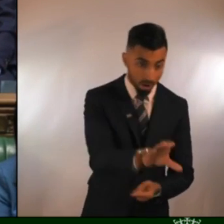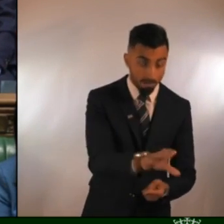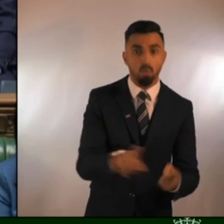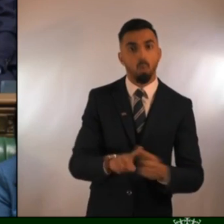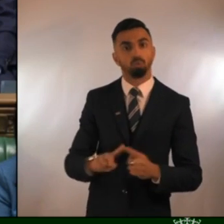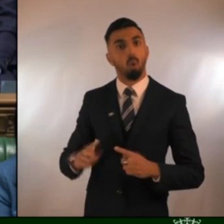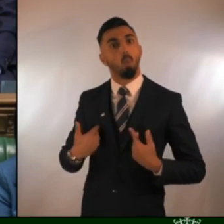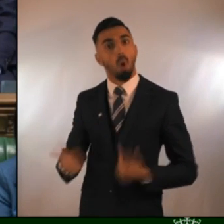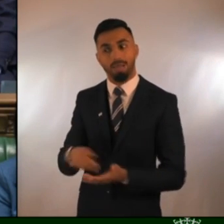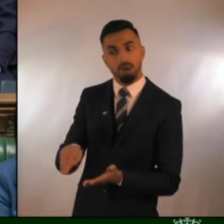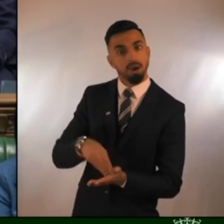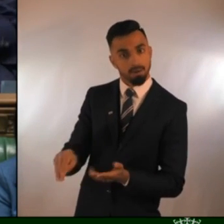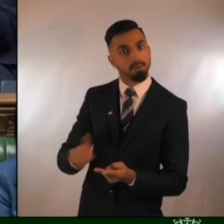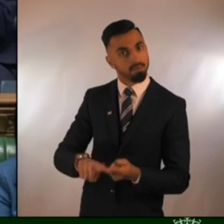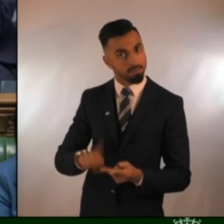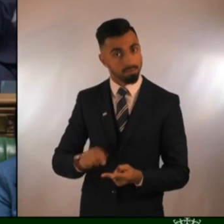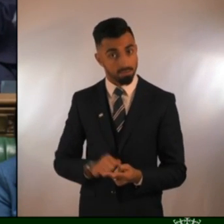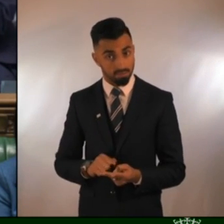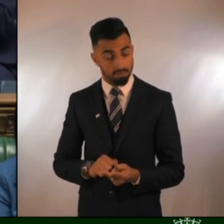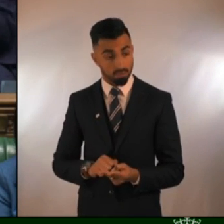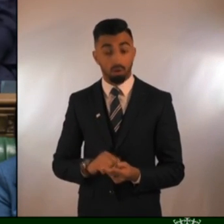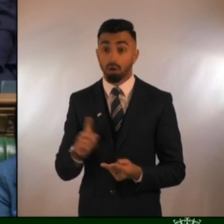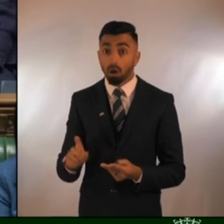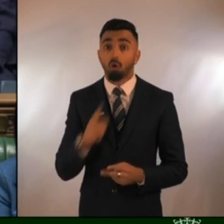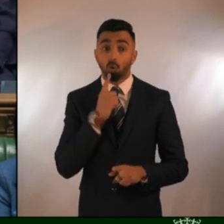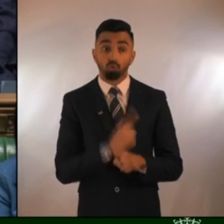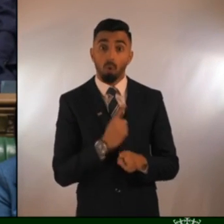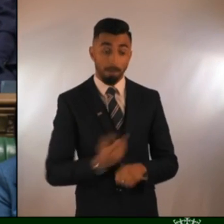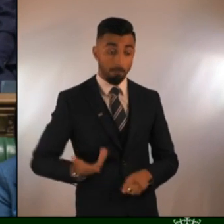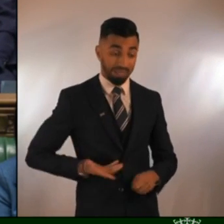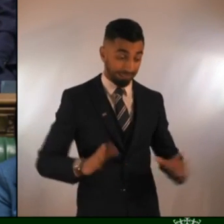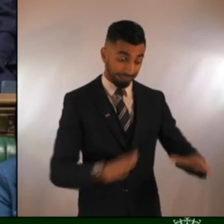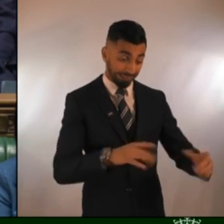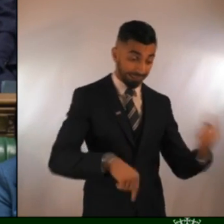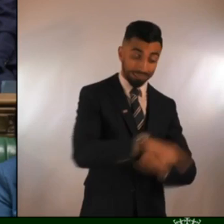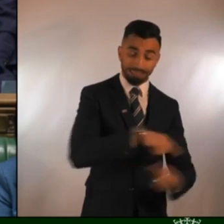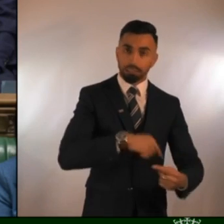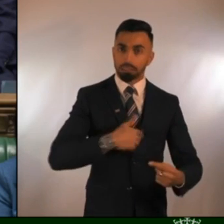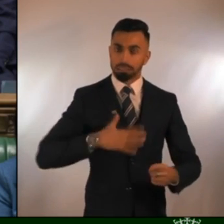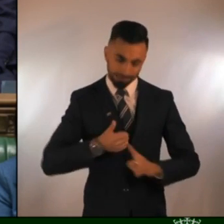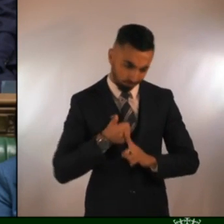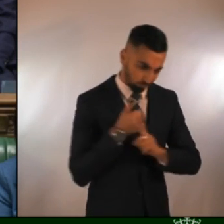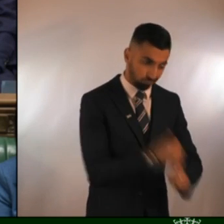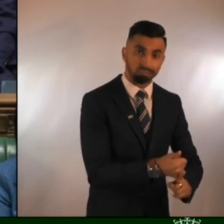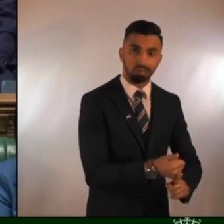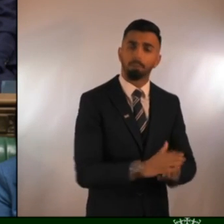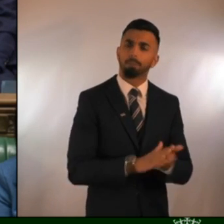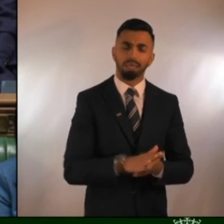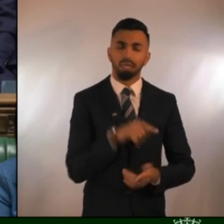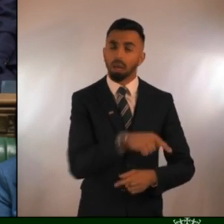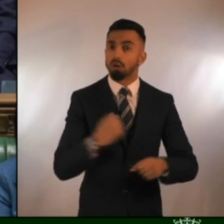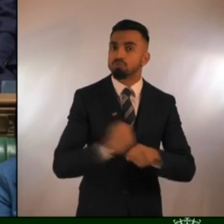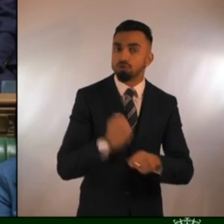right response is to provide a bridge for businesses to ensure that what is a temporary impact on our productive